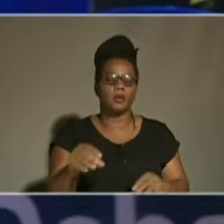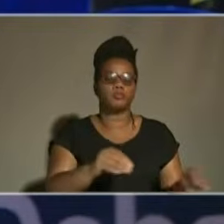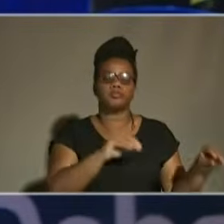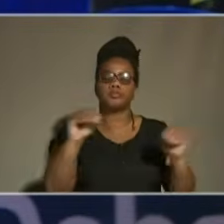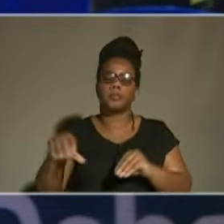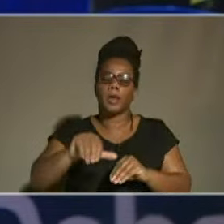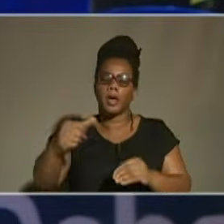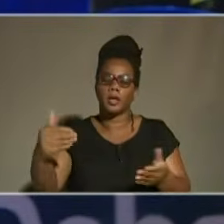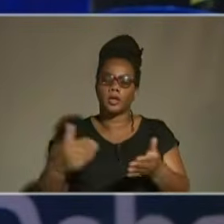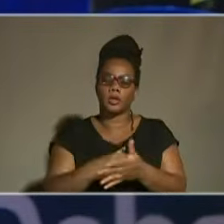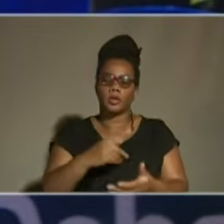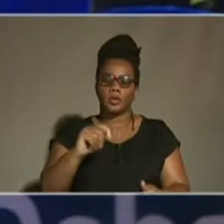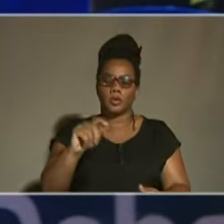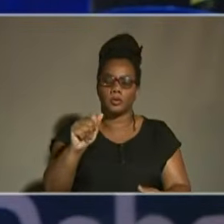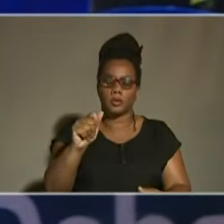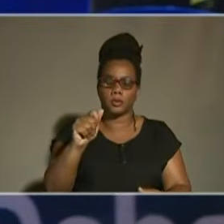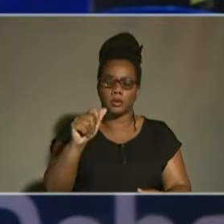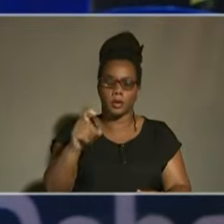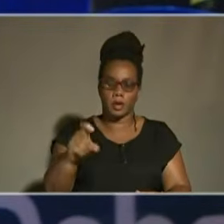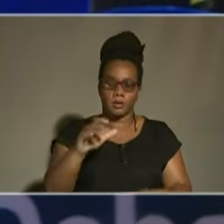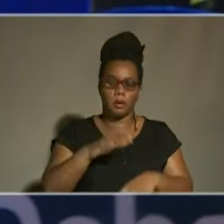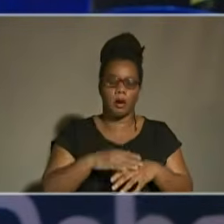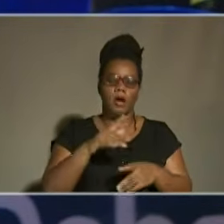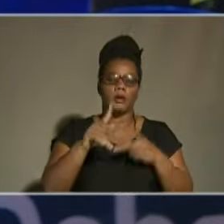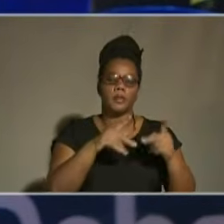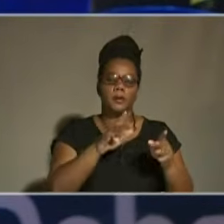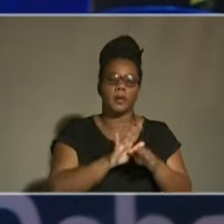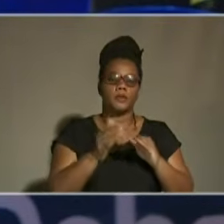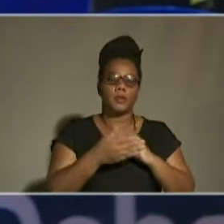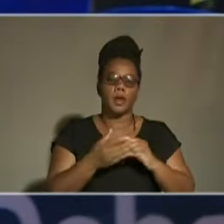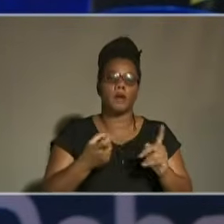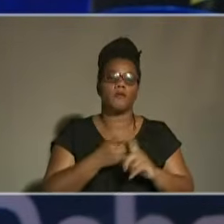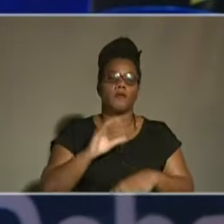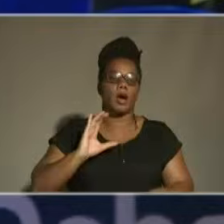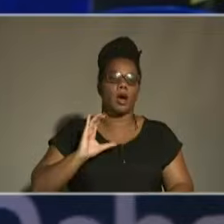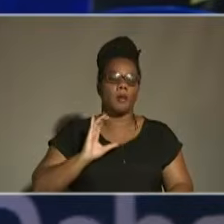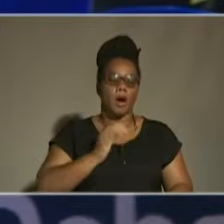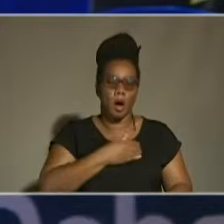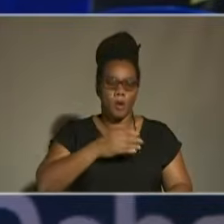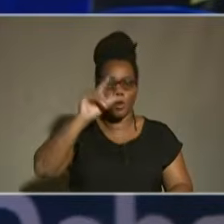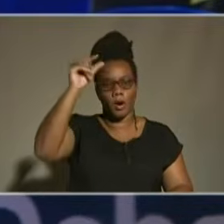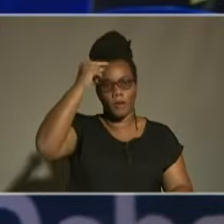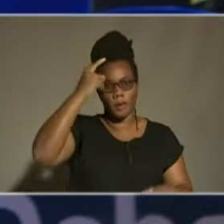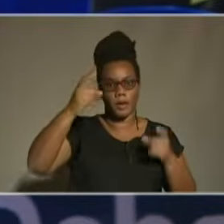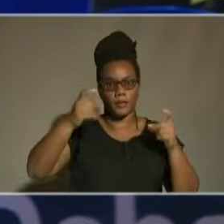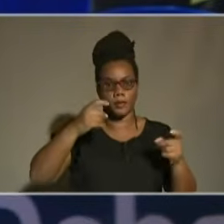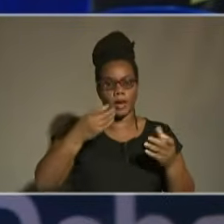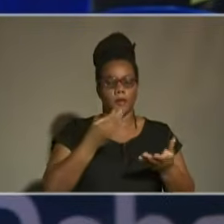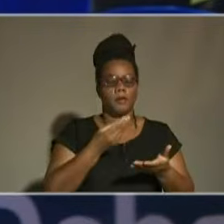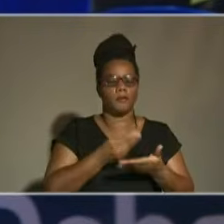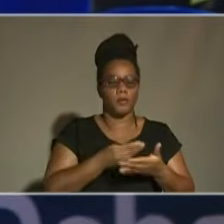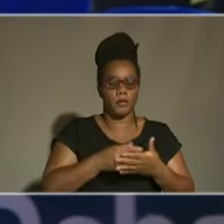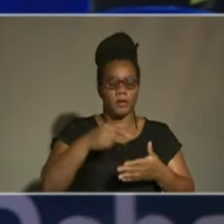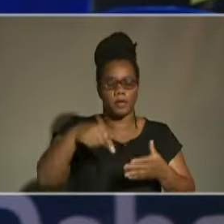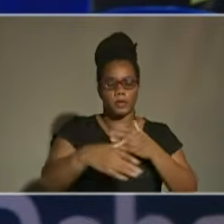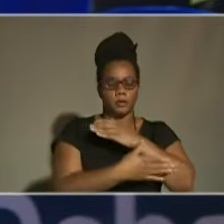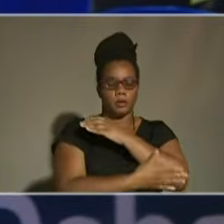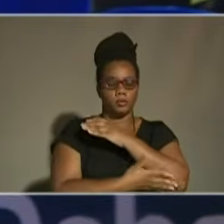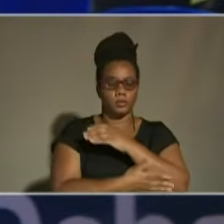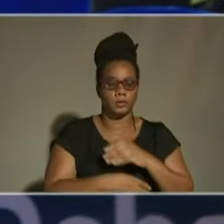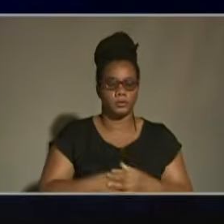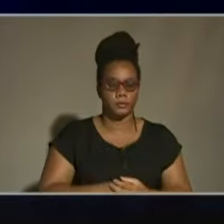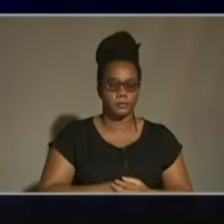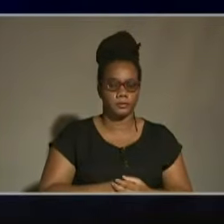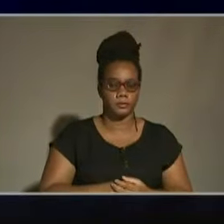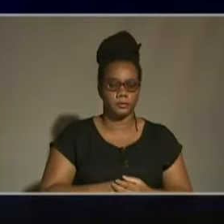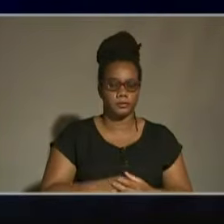new taxes on the people of Jamaica since our government has been managing the fiscal affairs of this country. Mr.